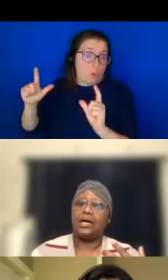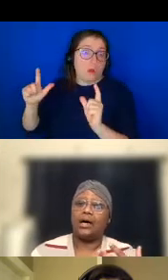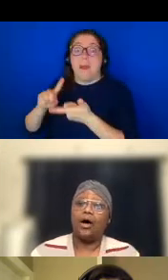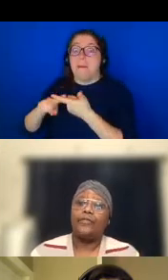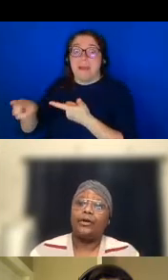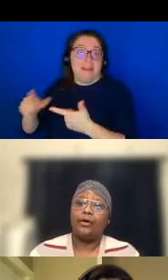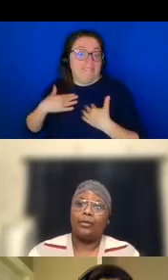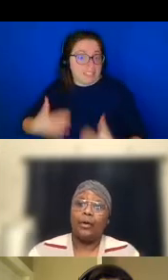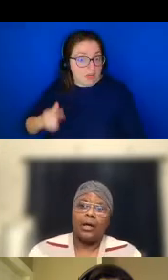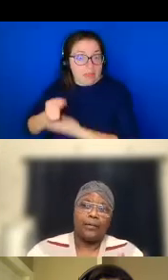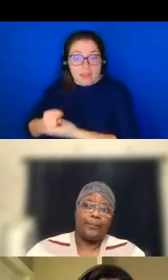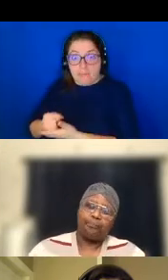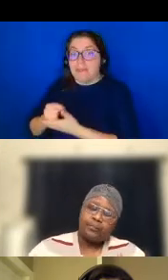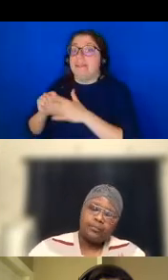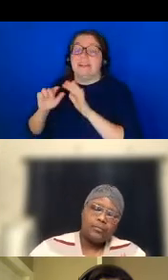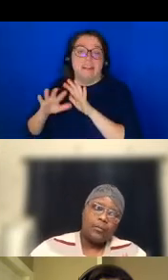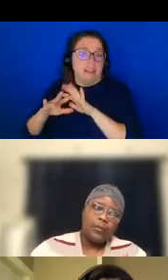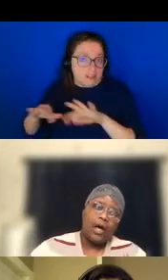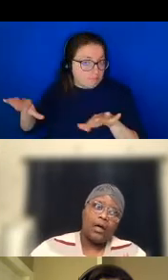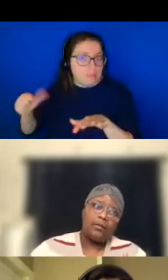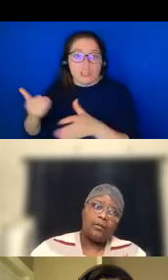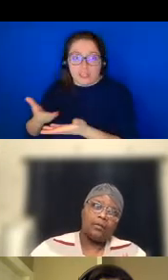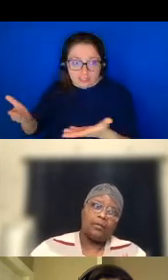and other